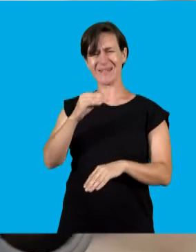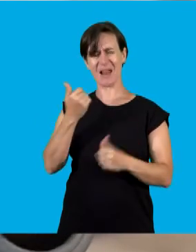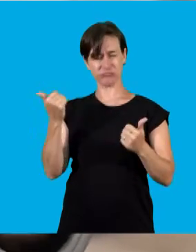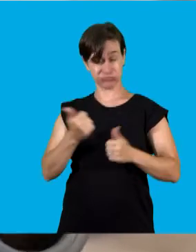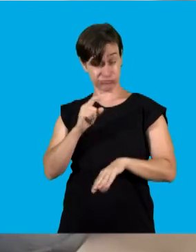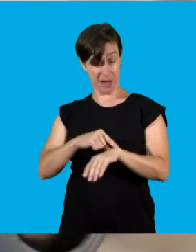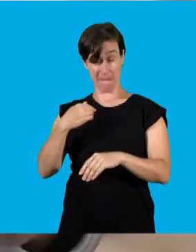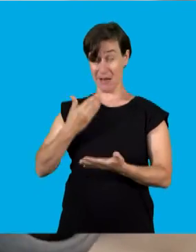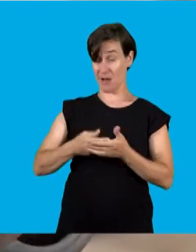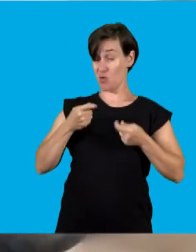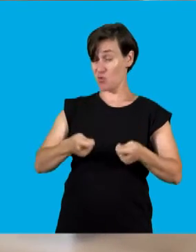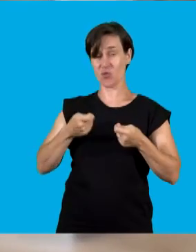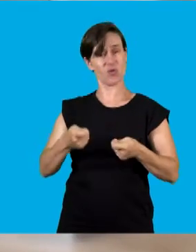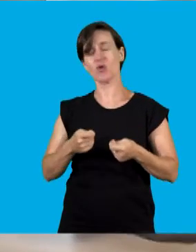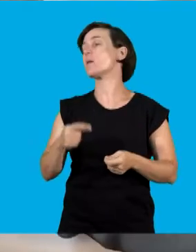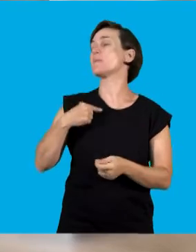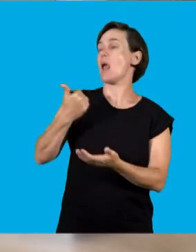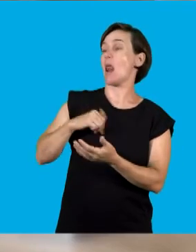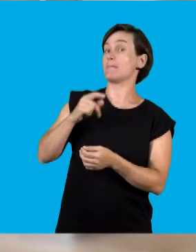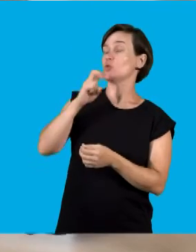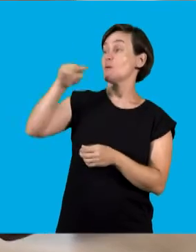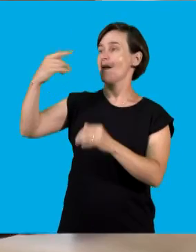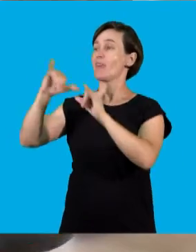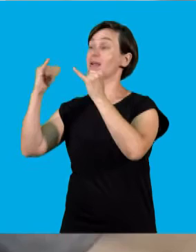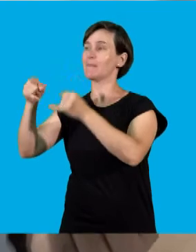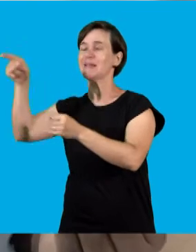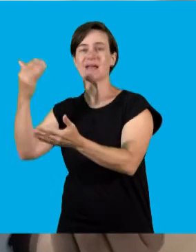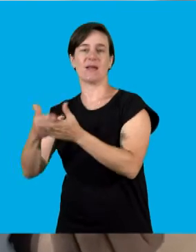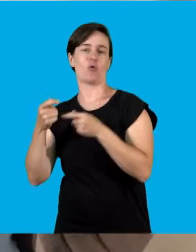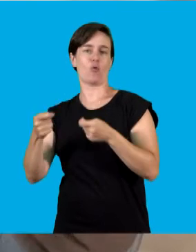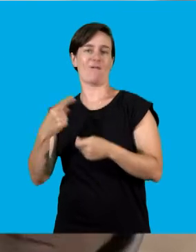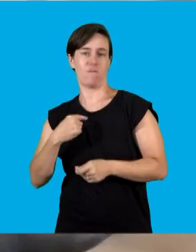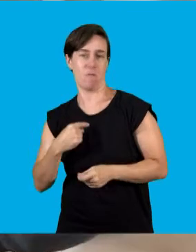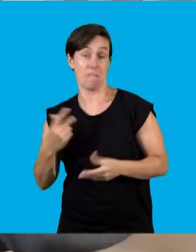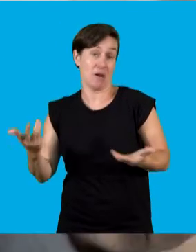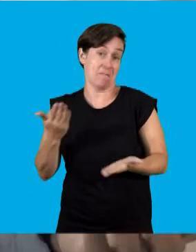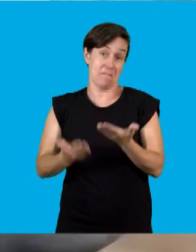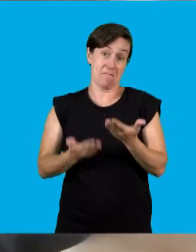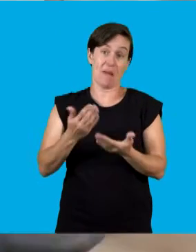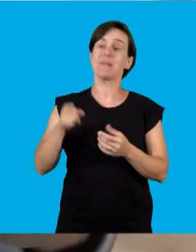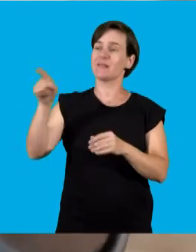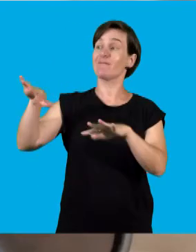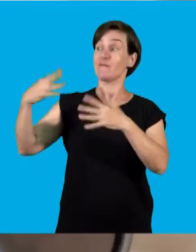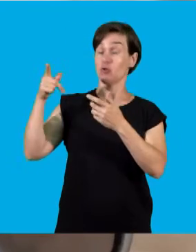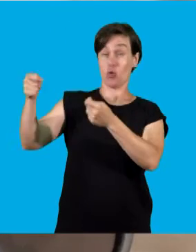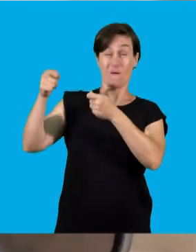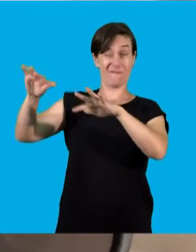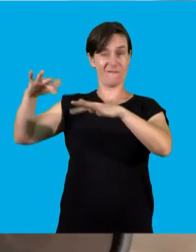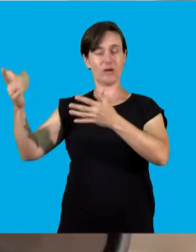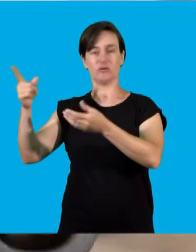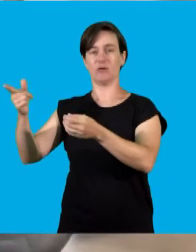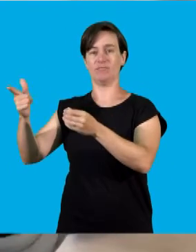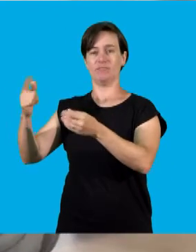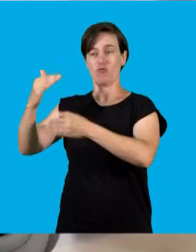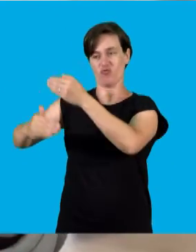the cooking and all that. So we rather do what? Let us hire somebody else who will do the catering for us, or who will bring the already made meals for